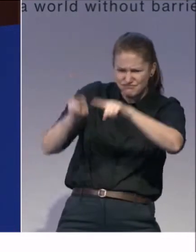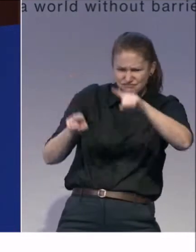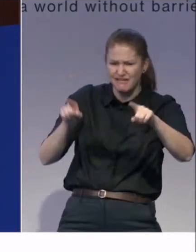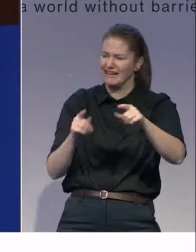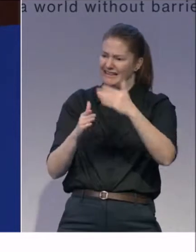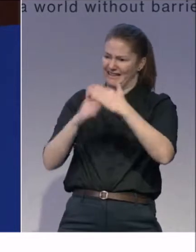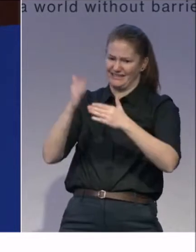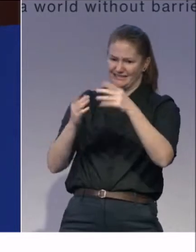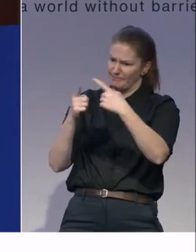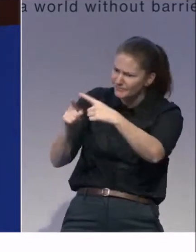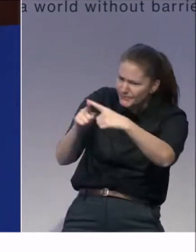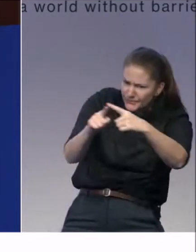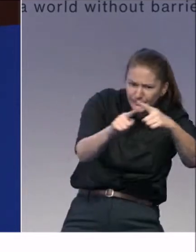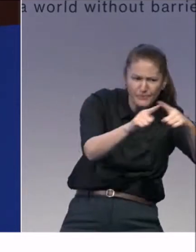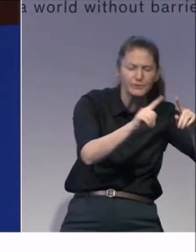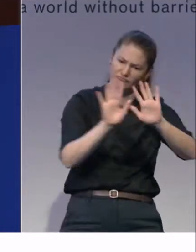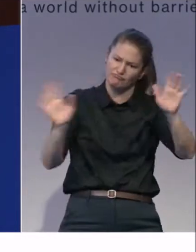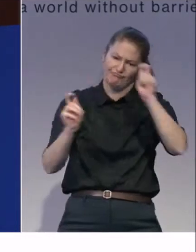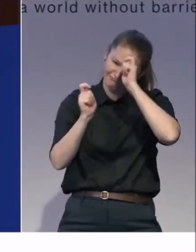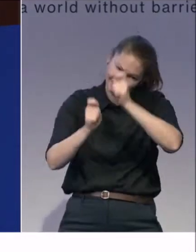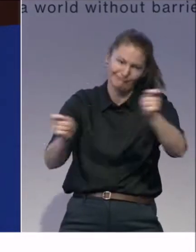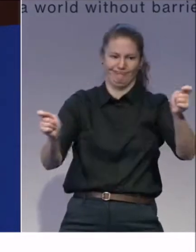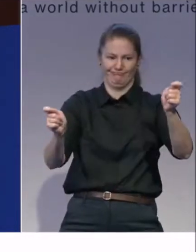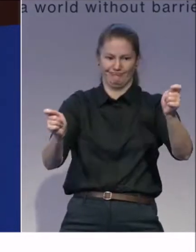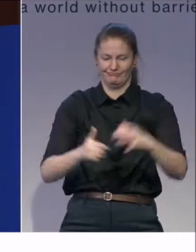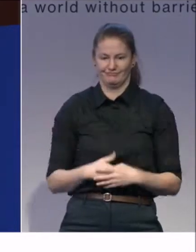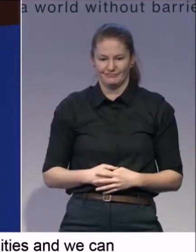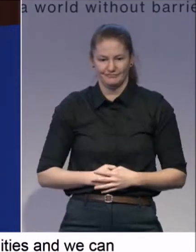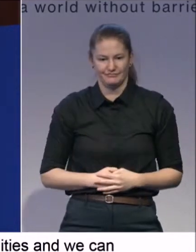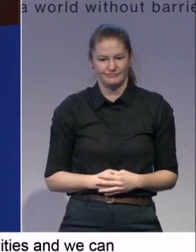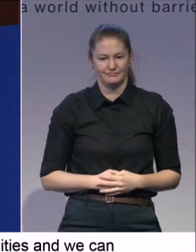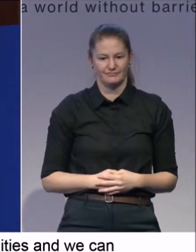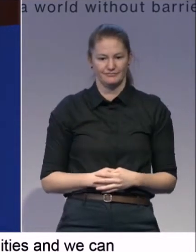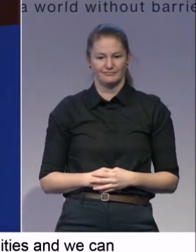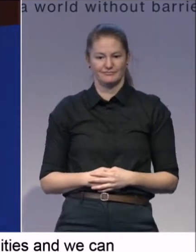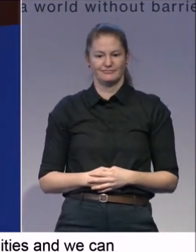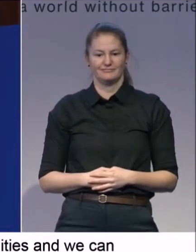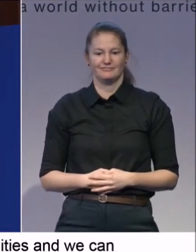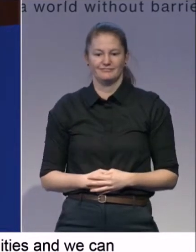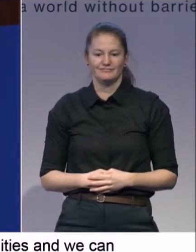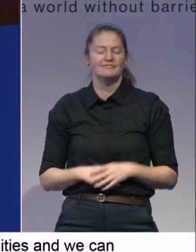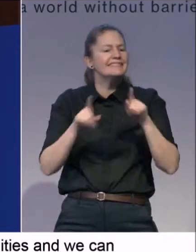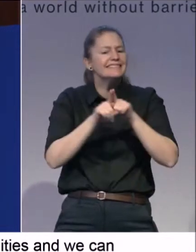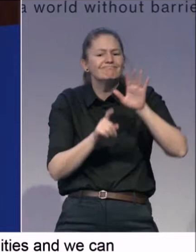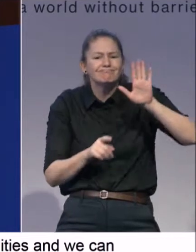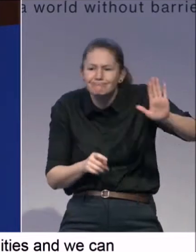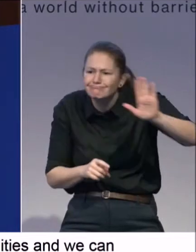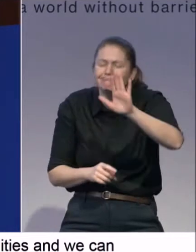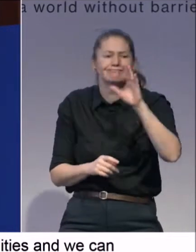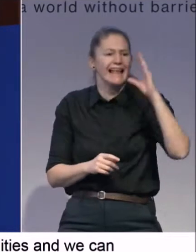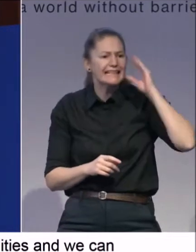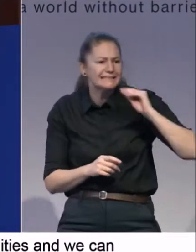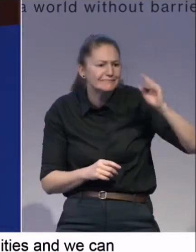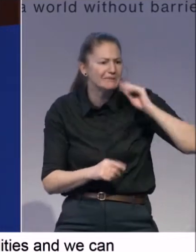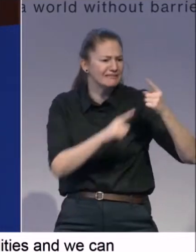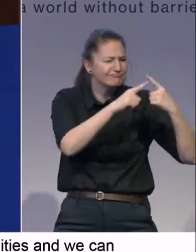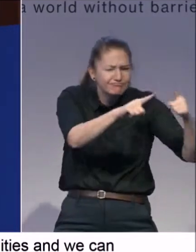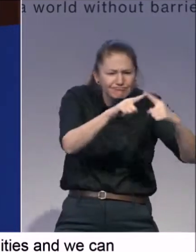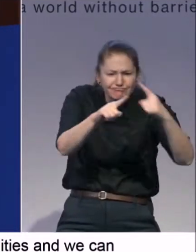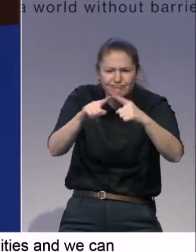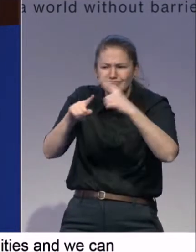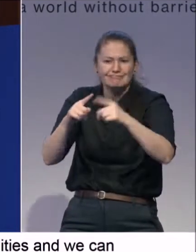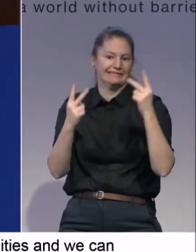the disability. What our experience, what our life